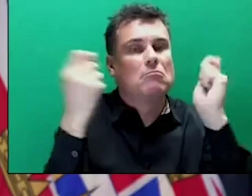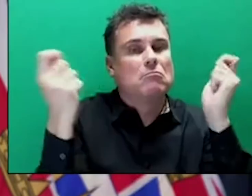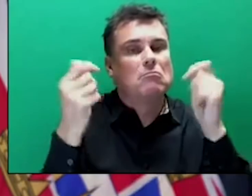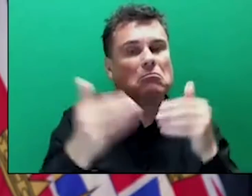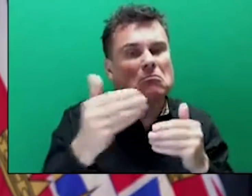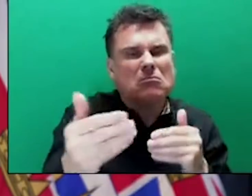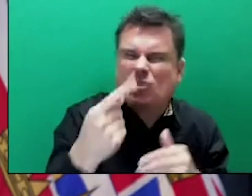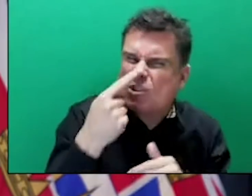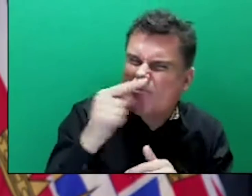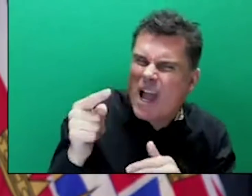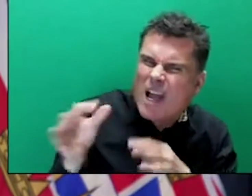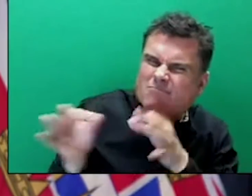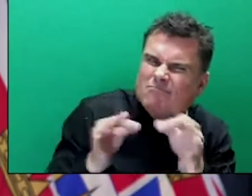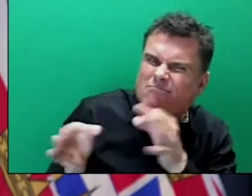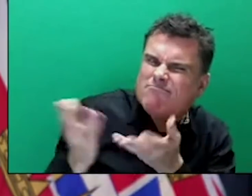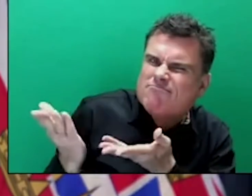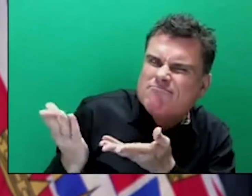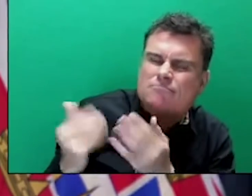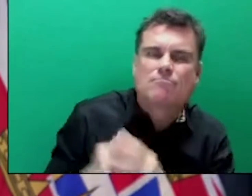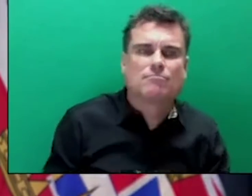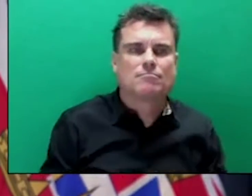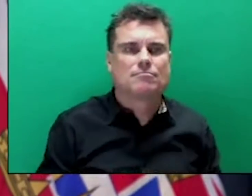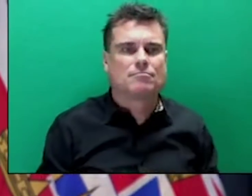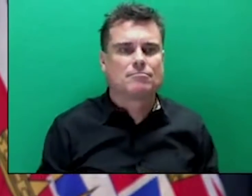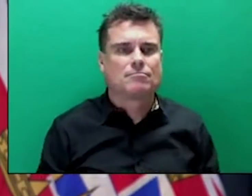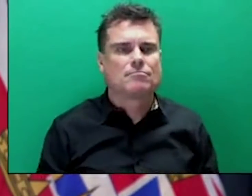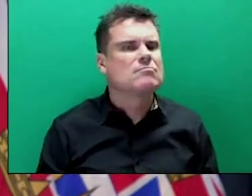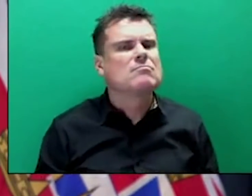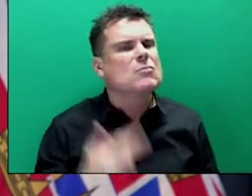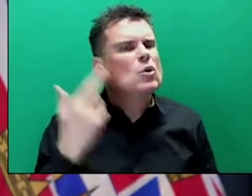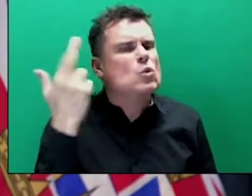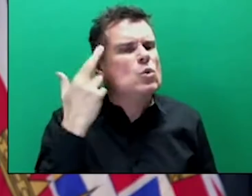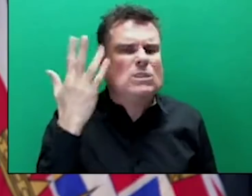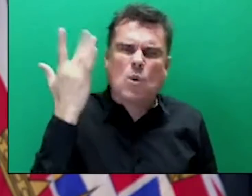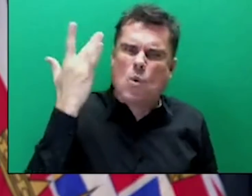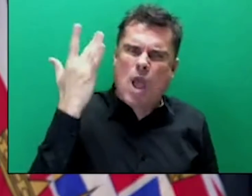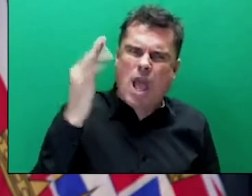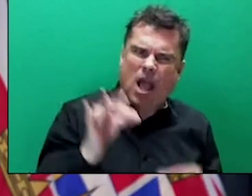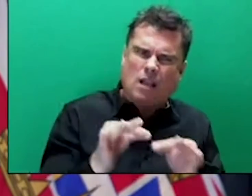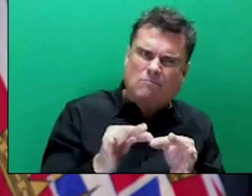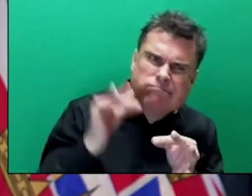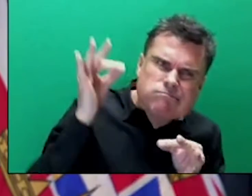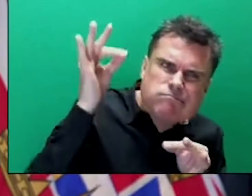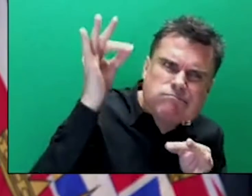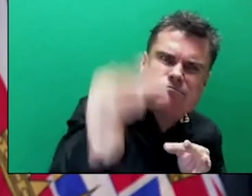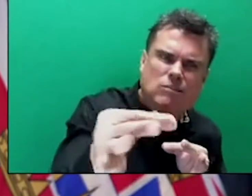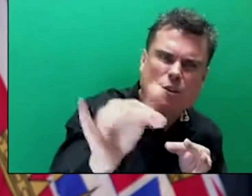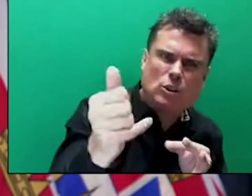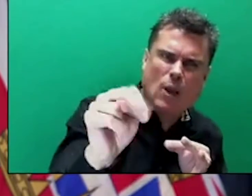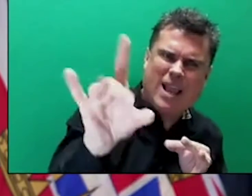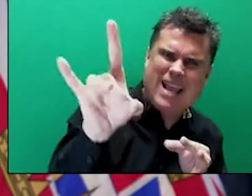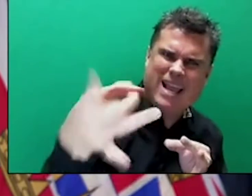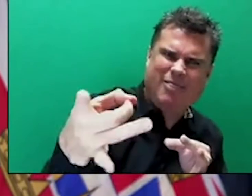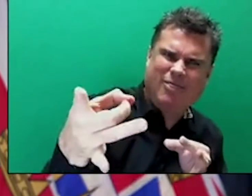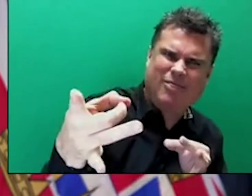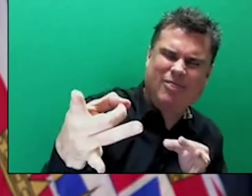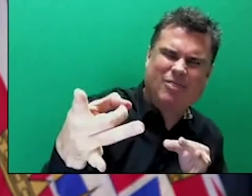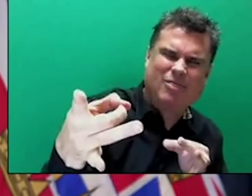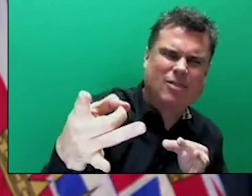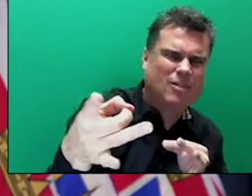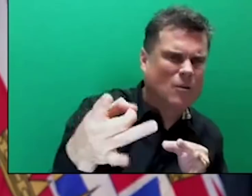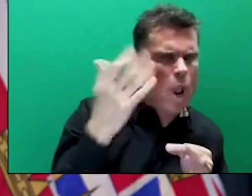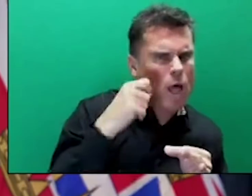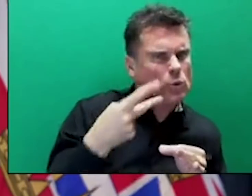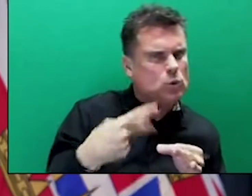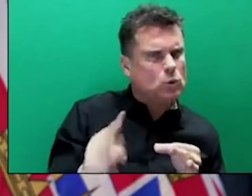and just maybe explain the rationale behind that timeline. Sure. Yes, it was partly that. So